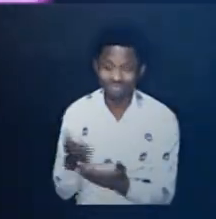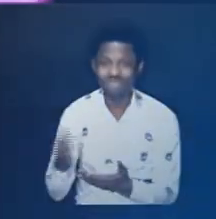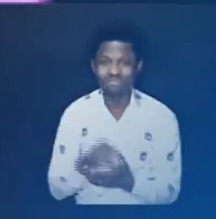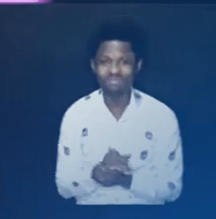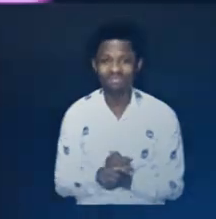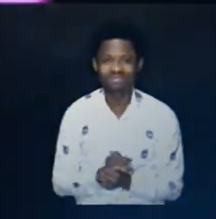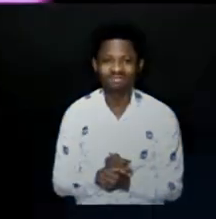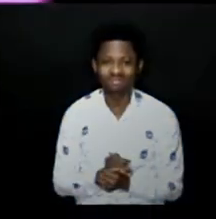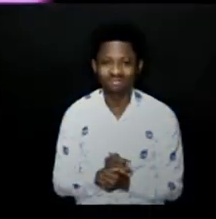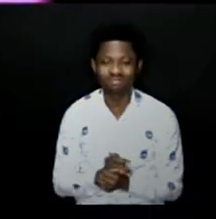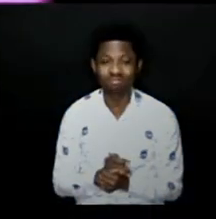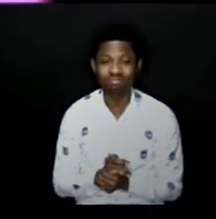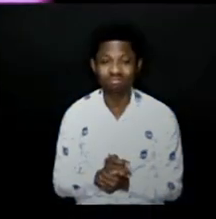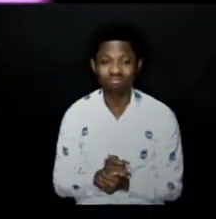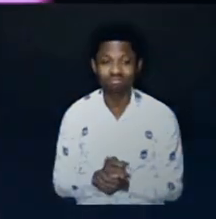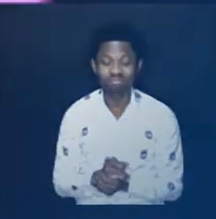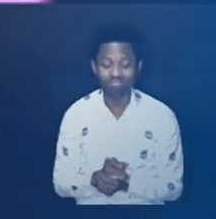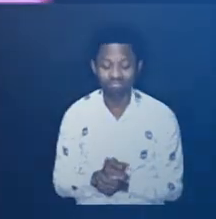That's right.